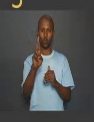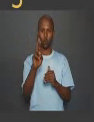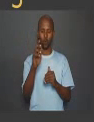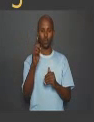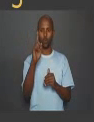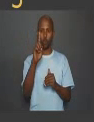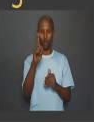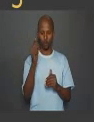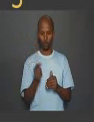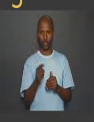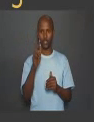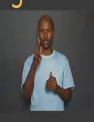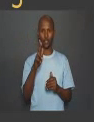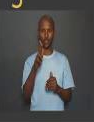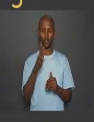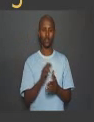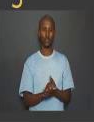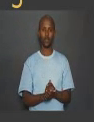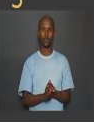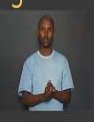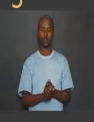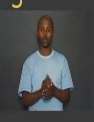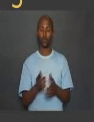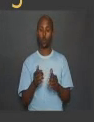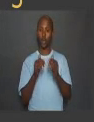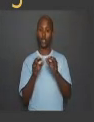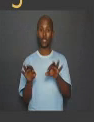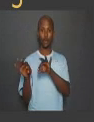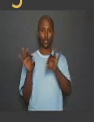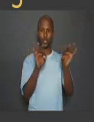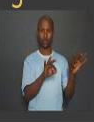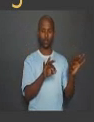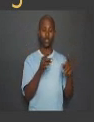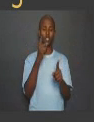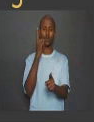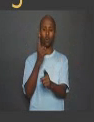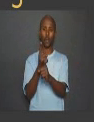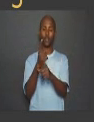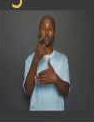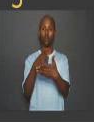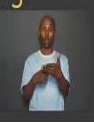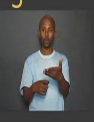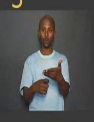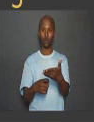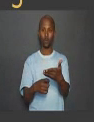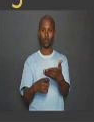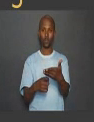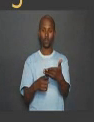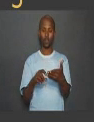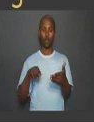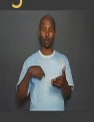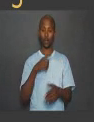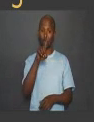1 over 3. When we substitute the correct values, our